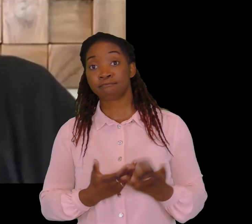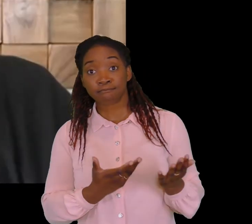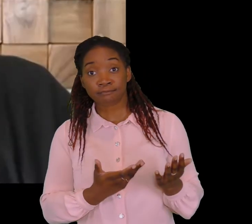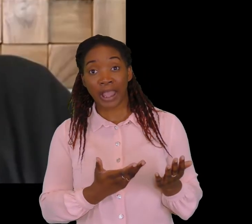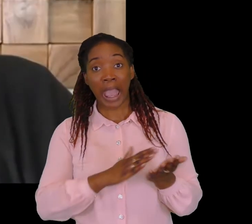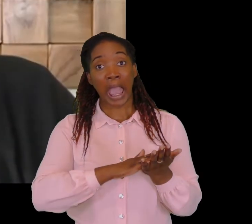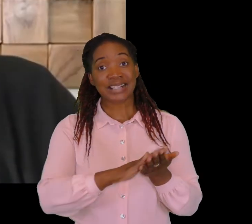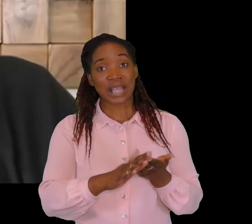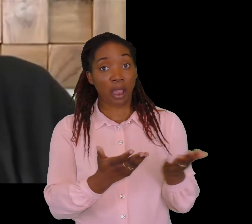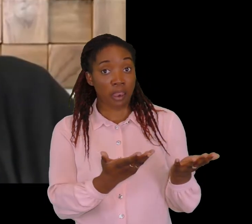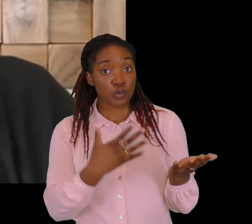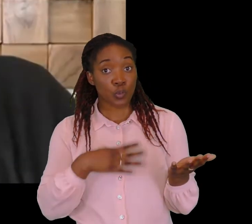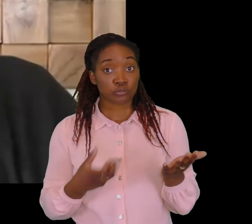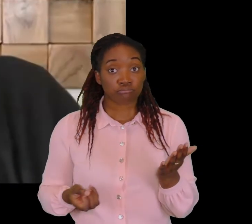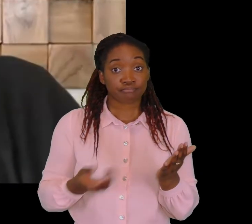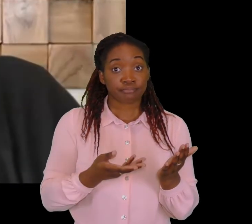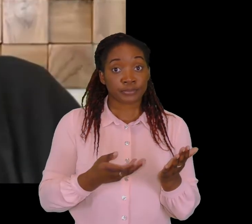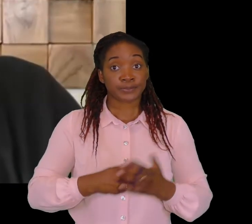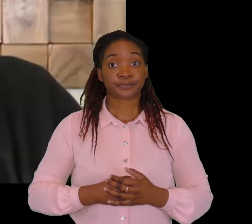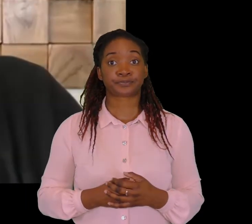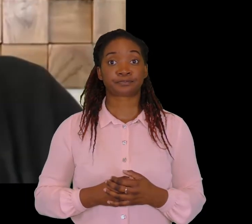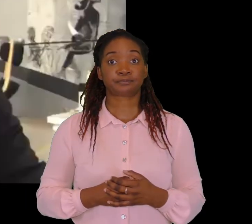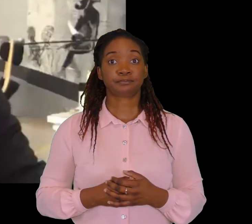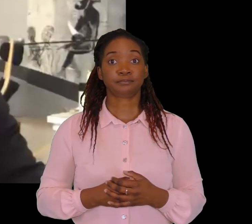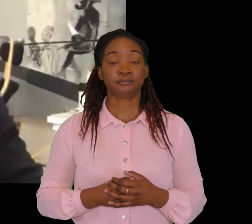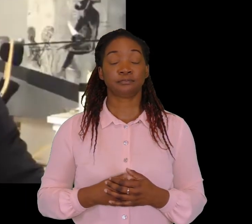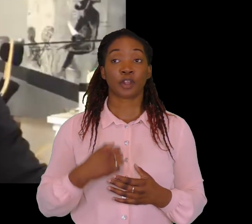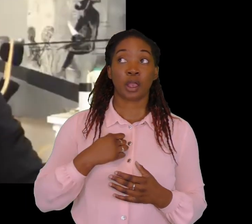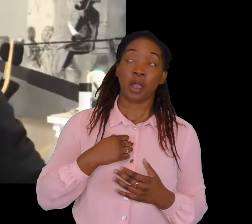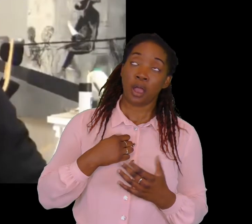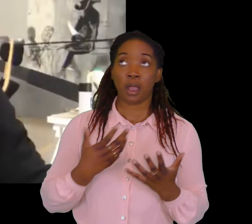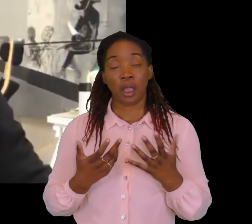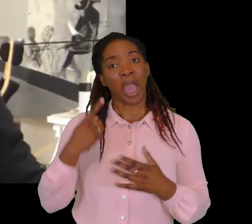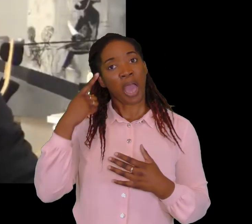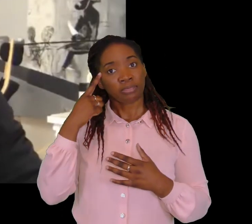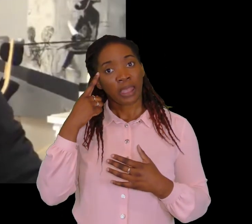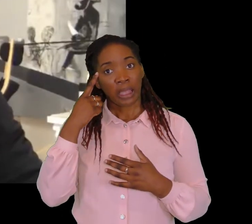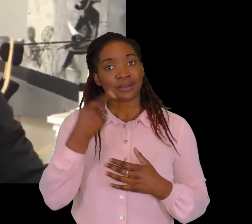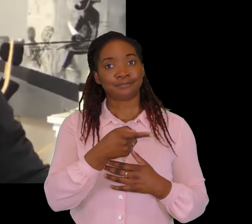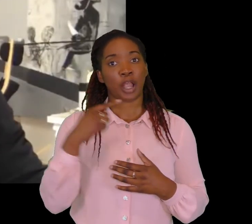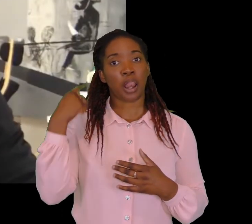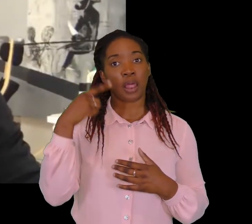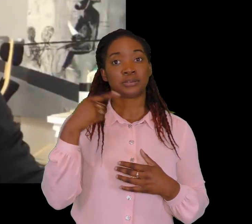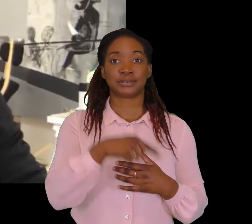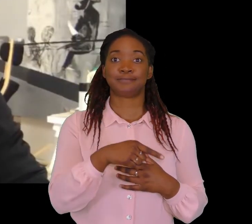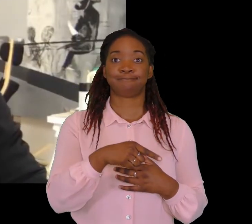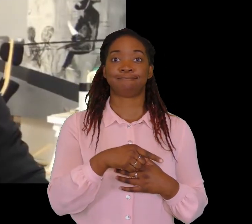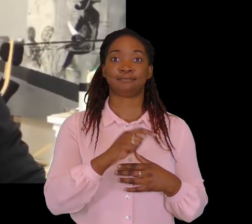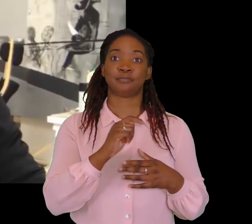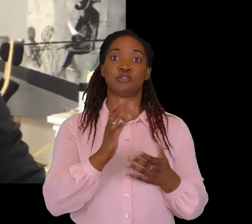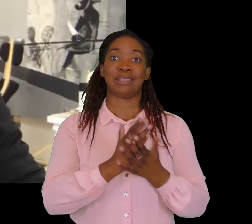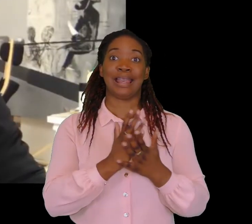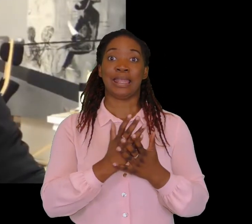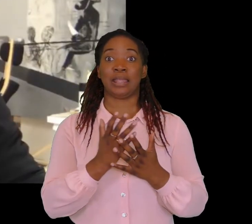Hassan, did you want to address this? Sorry, I was muted again. I suppose that London was the landing place